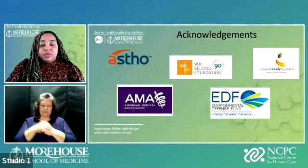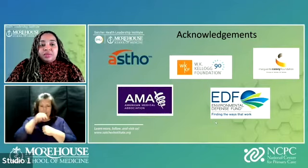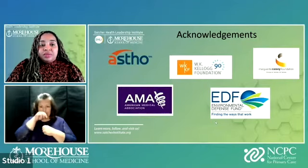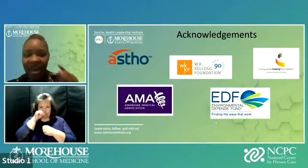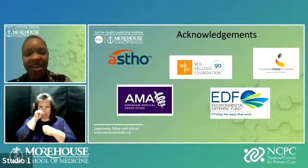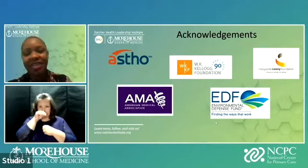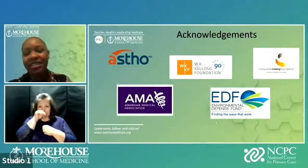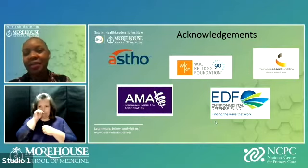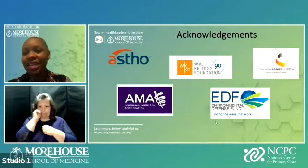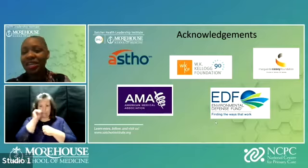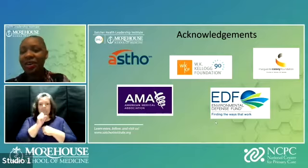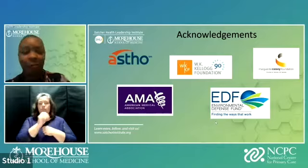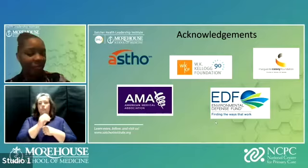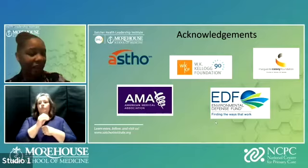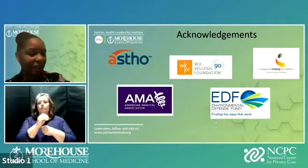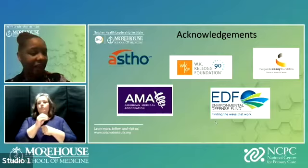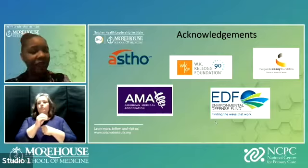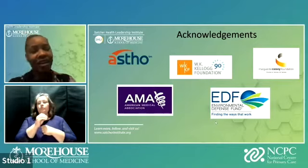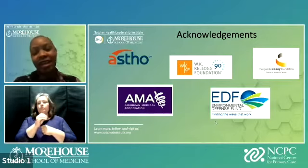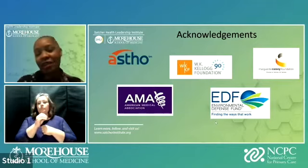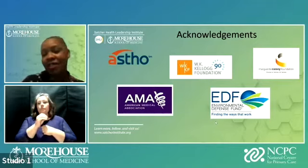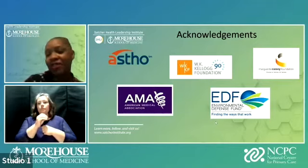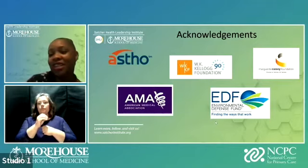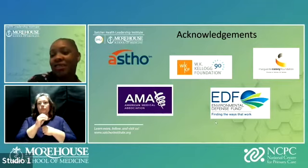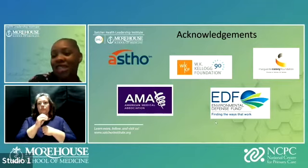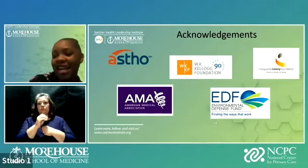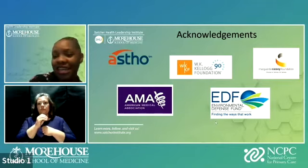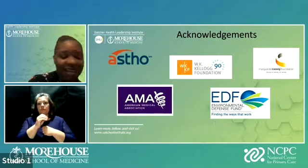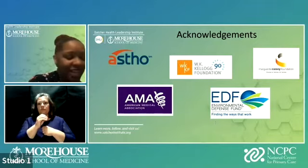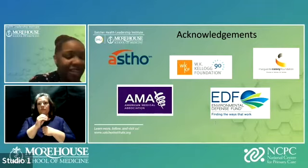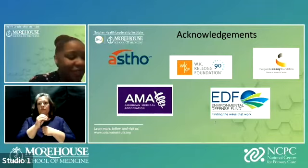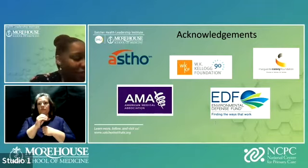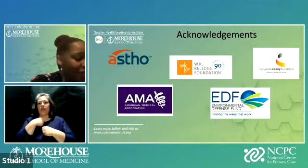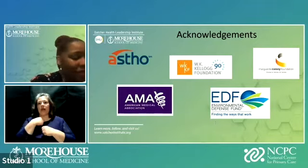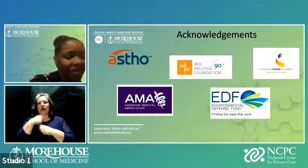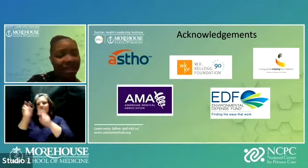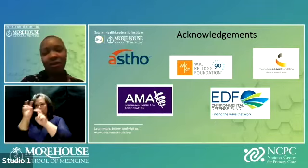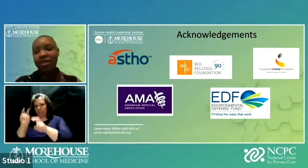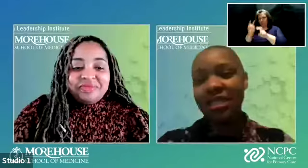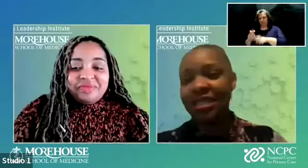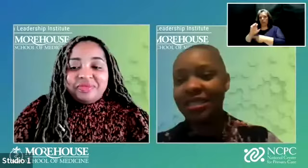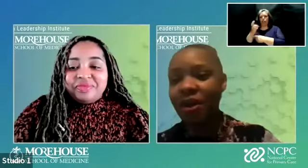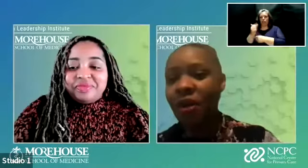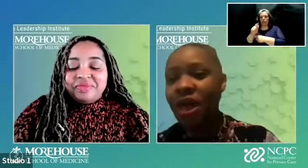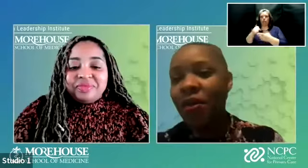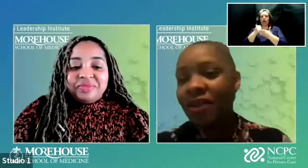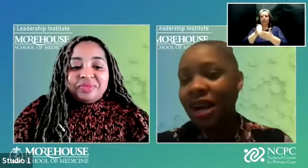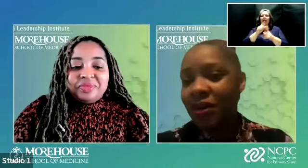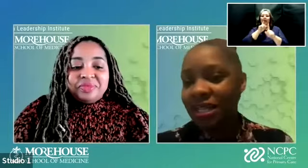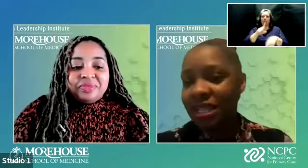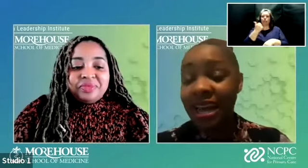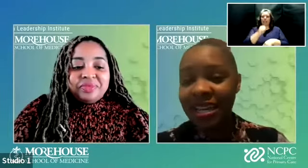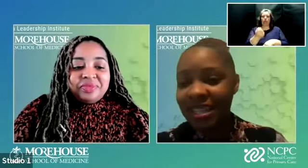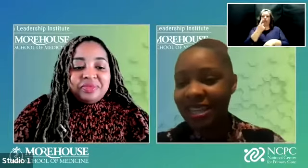Great. And so I have the esteemed pleasure of filtering through the chat and answering or helping to answer questions. And so one of